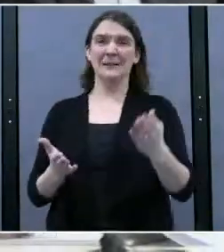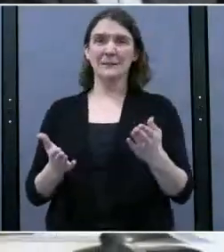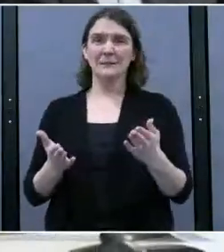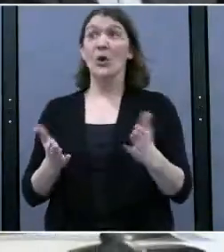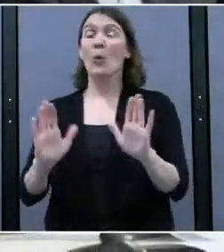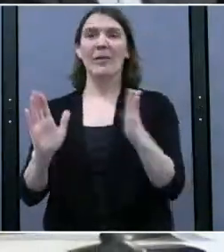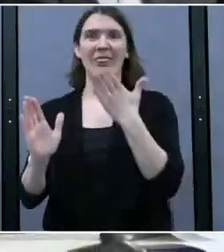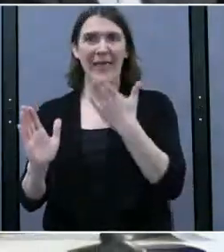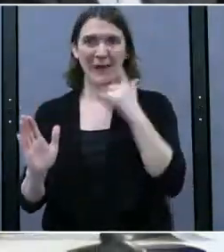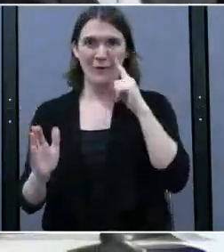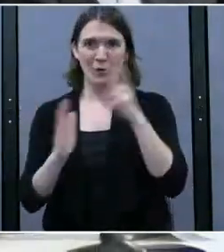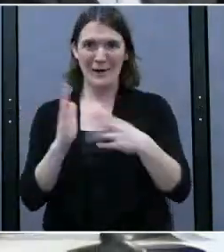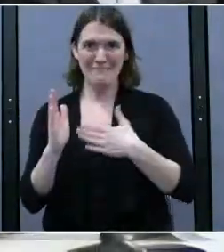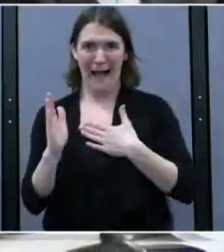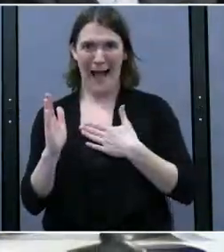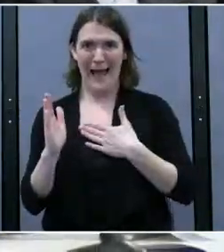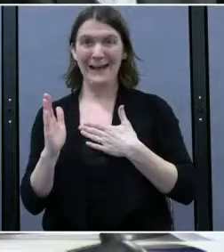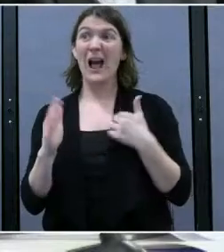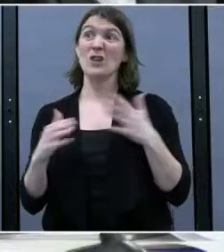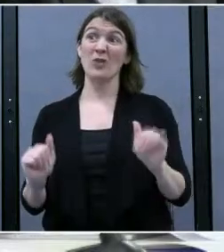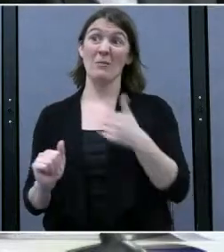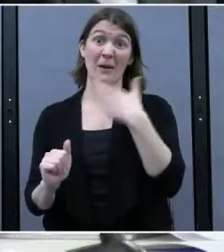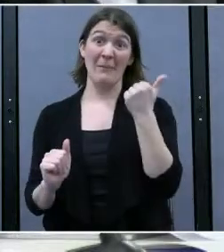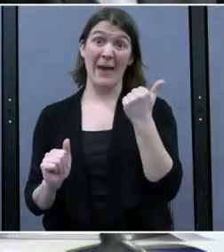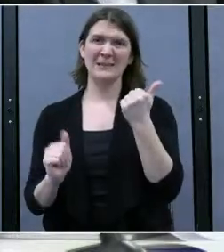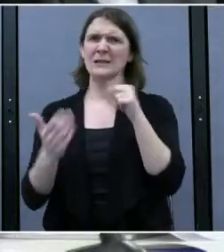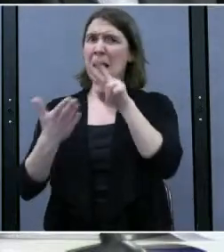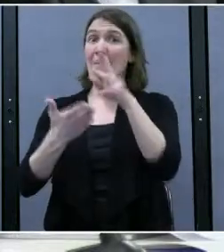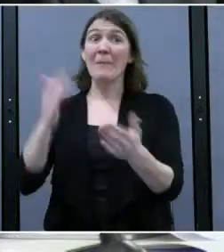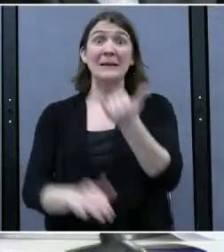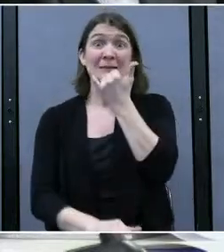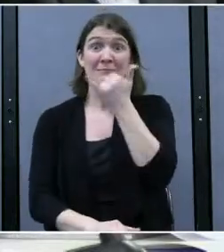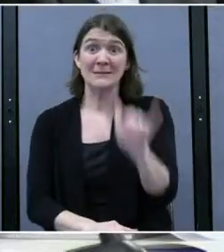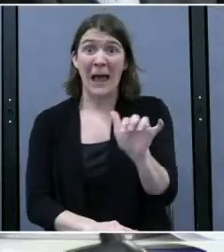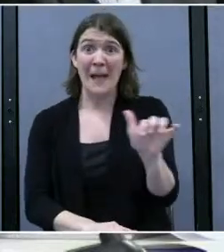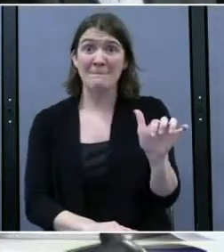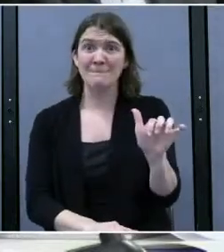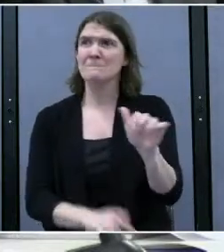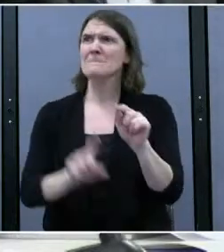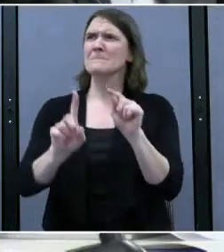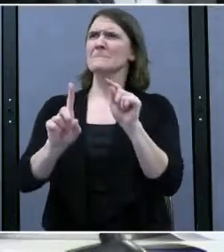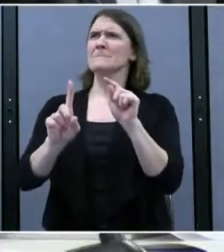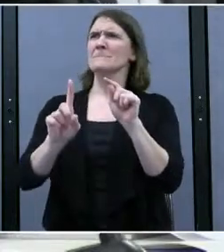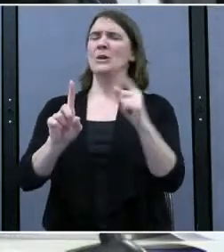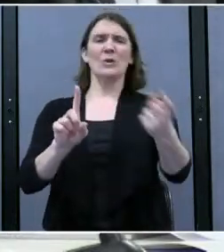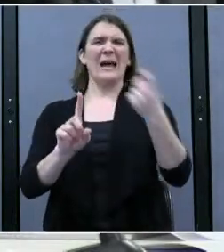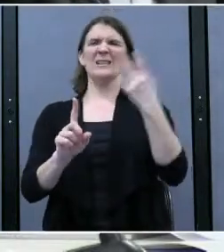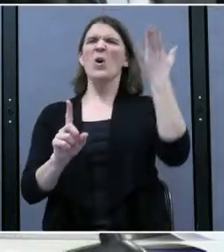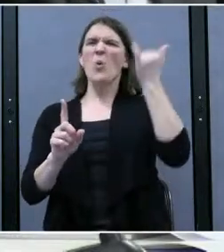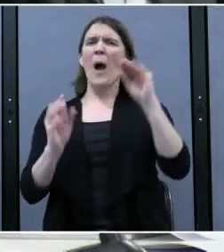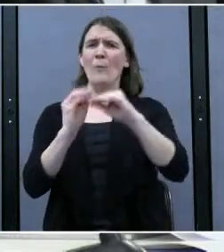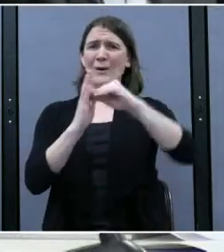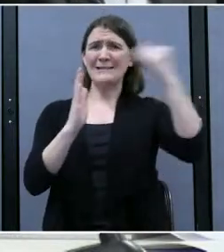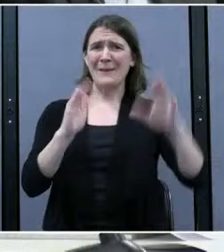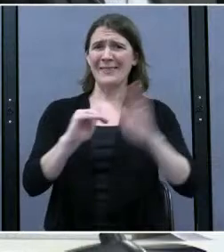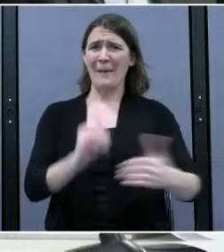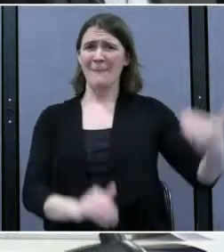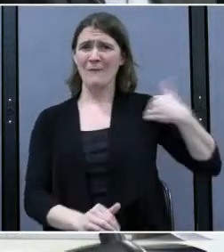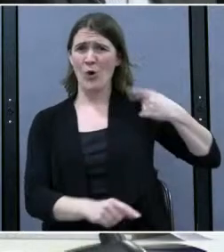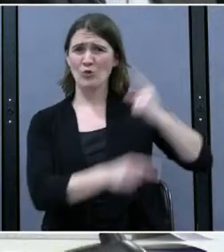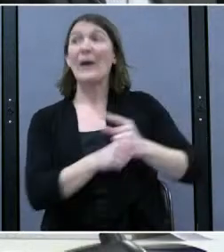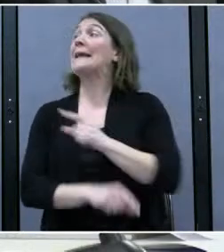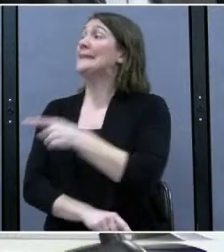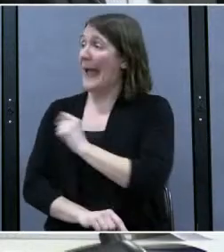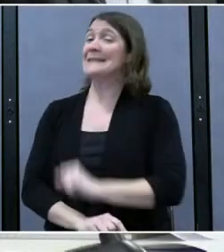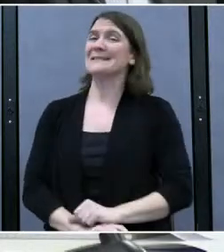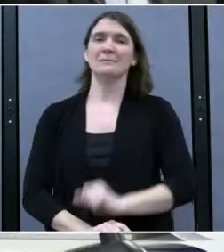you go. I did the best I could. So I feel like your question is, why is this more expensive than our old contract?